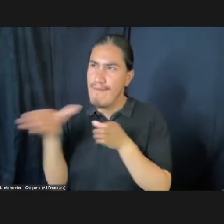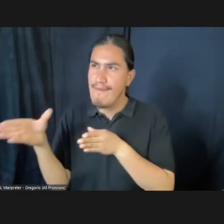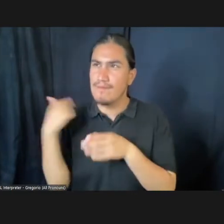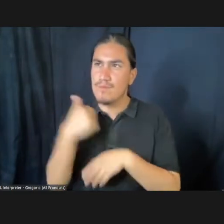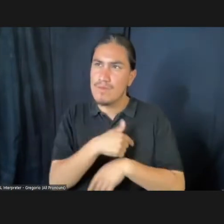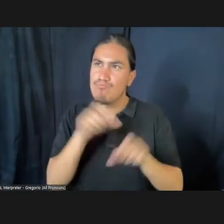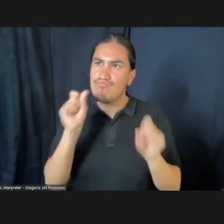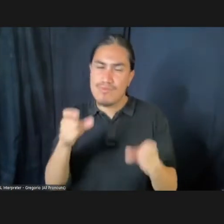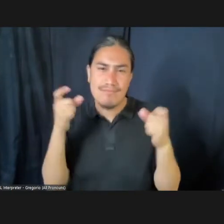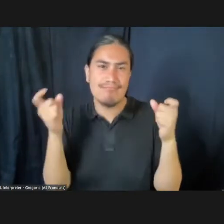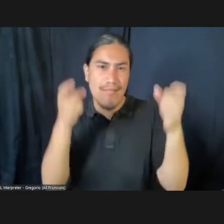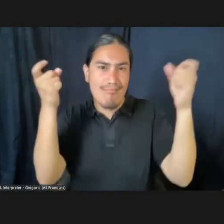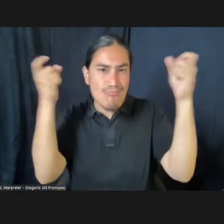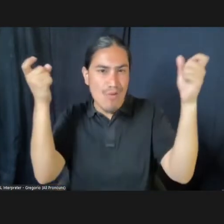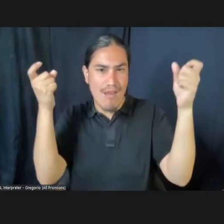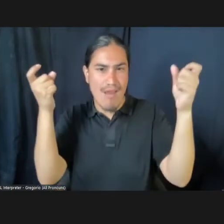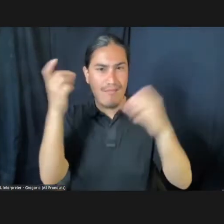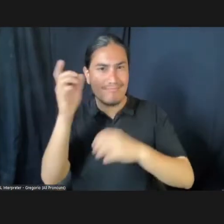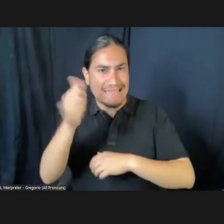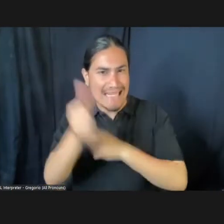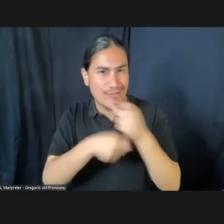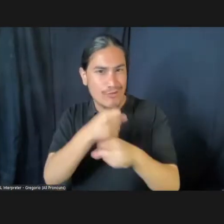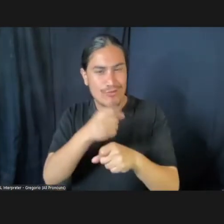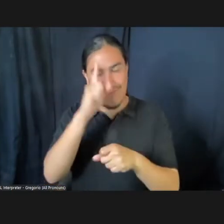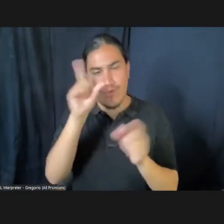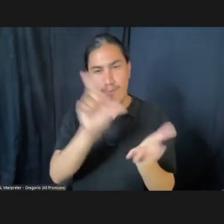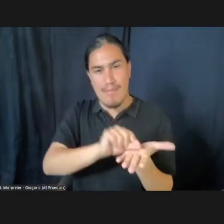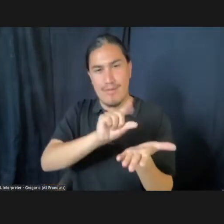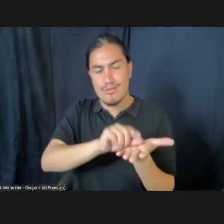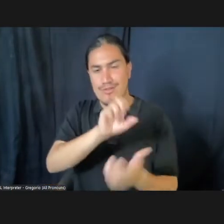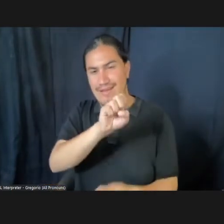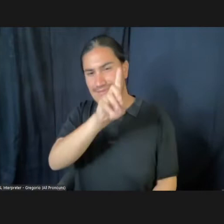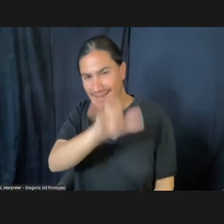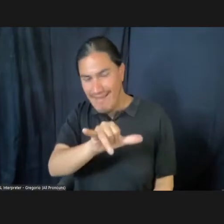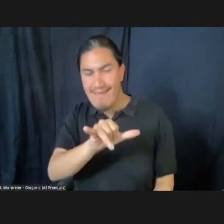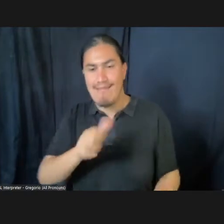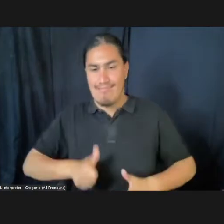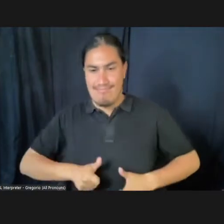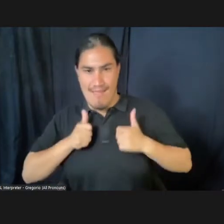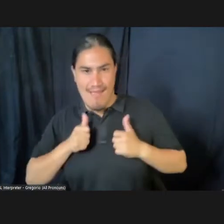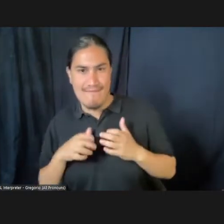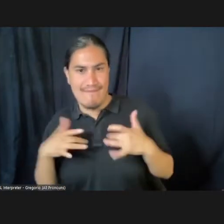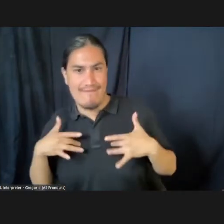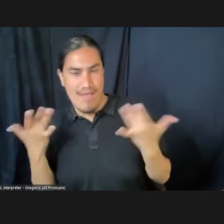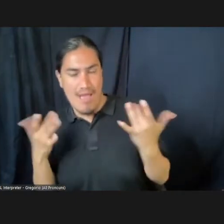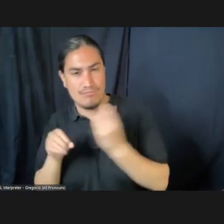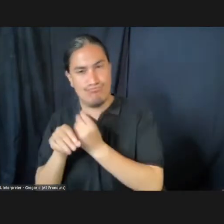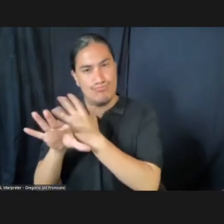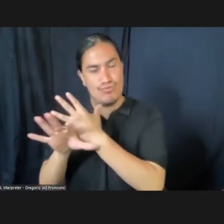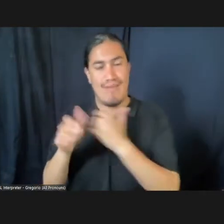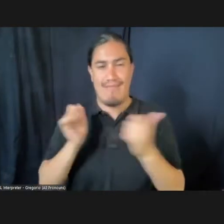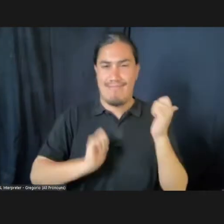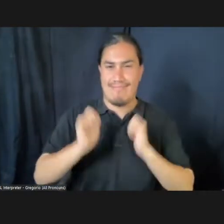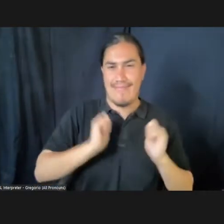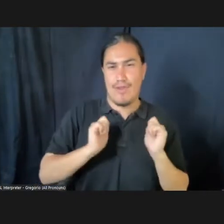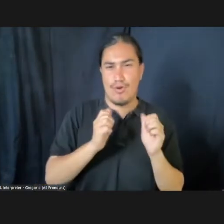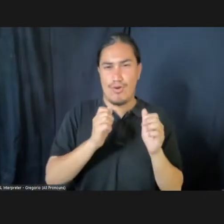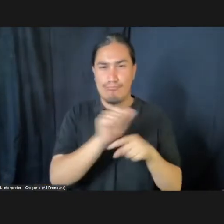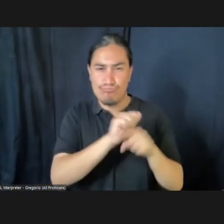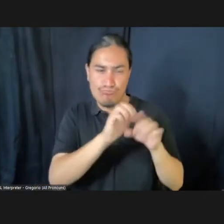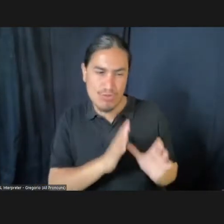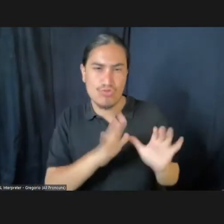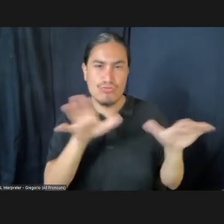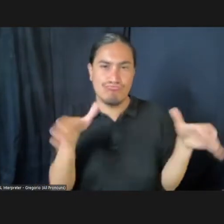a decade of publishing essays, live streaming events, and bringing theater practitioners together